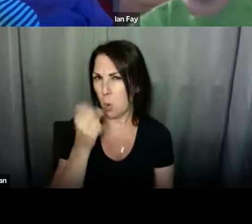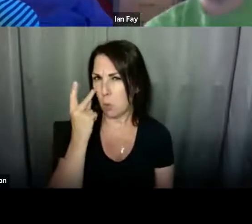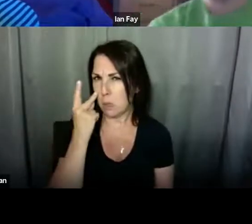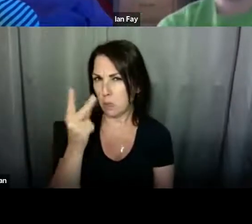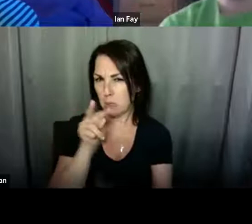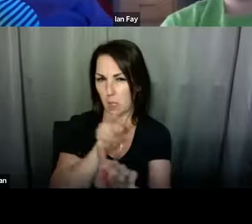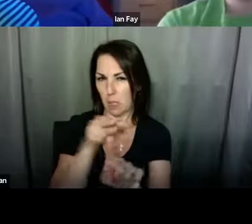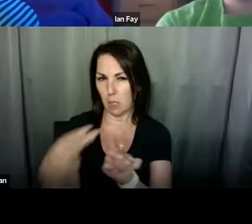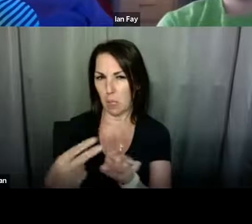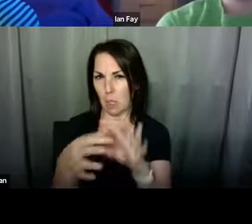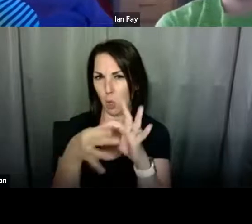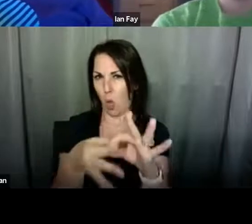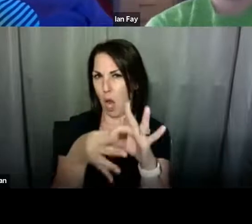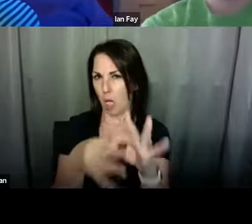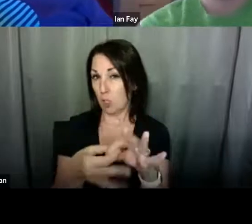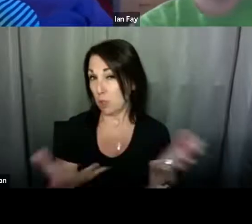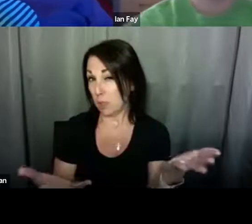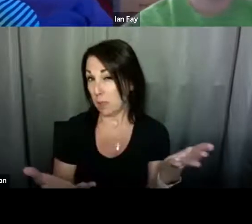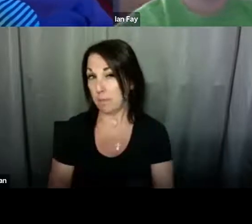the correlation between the two, but.